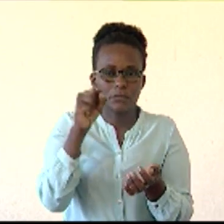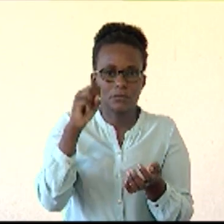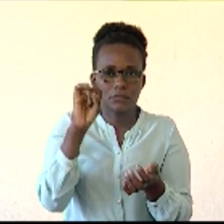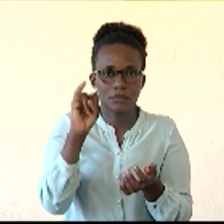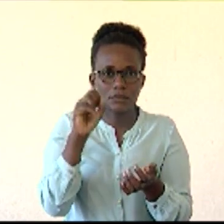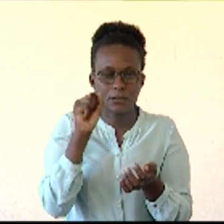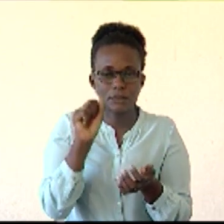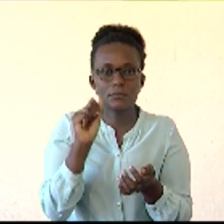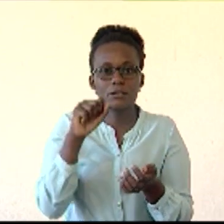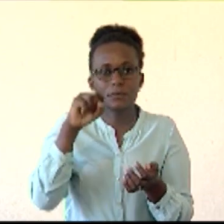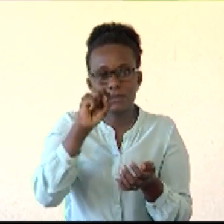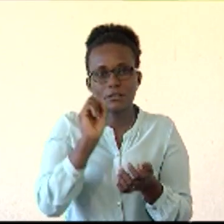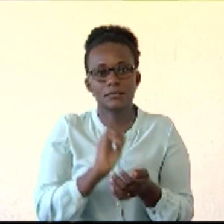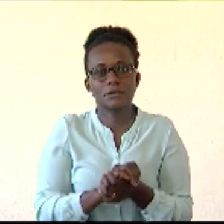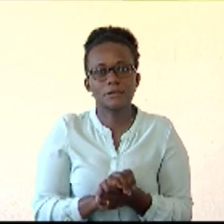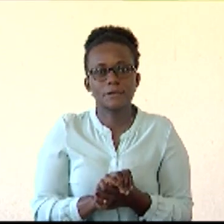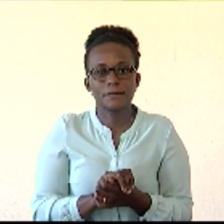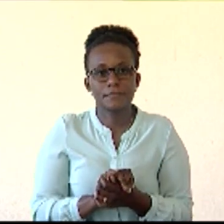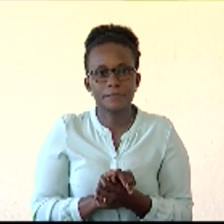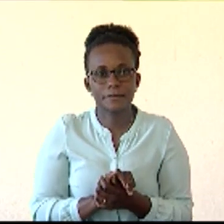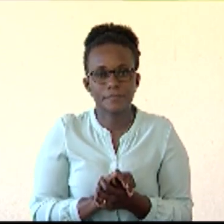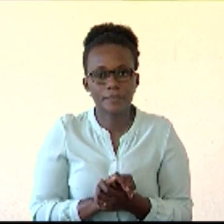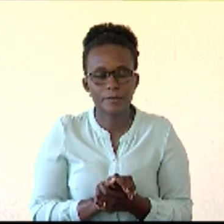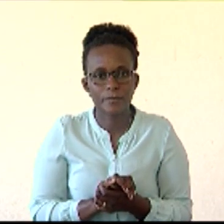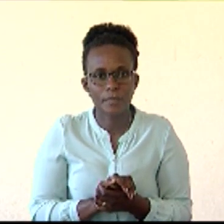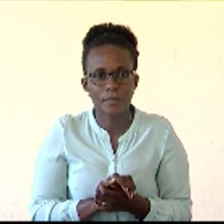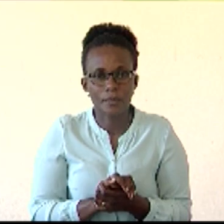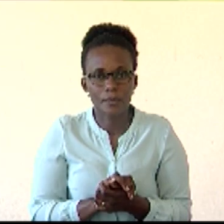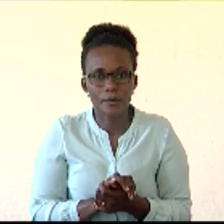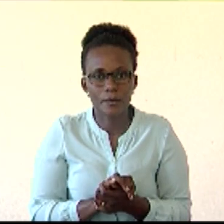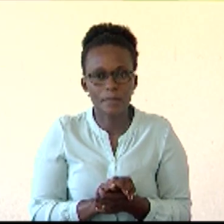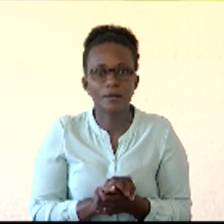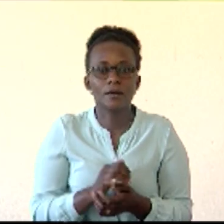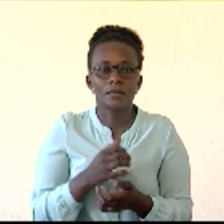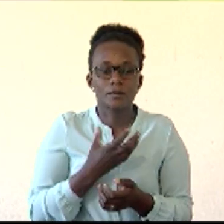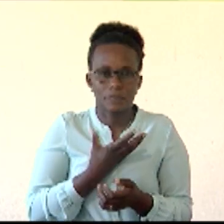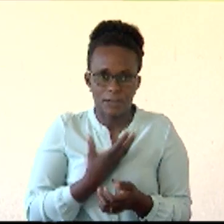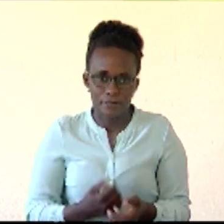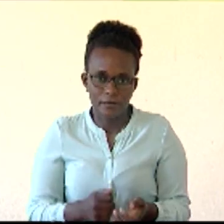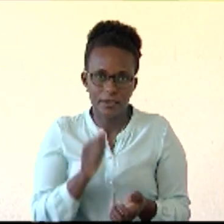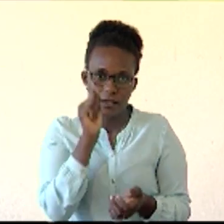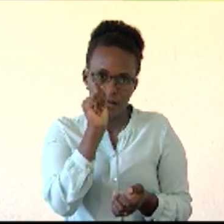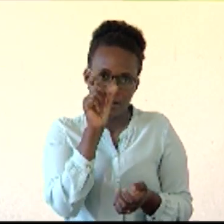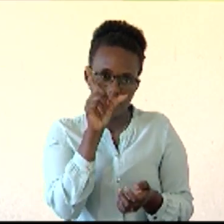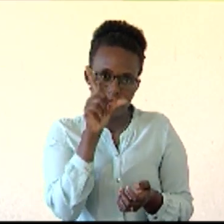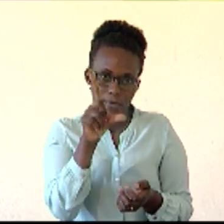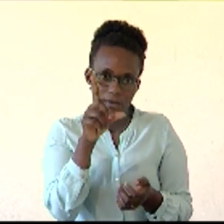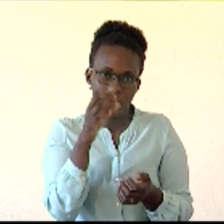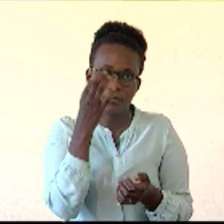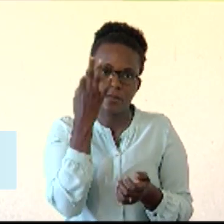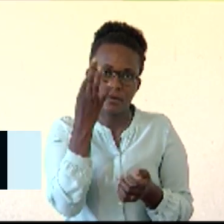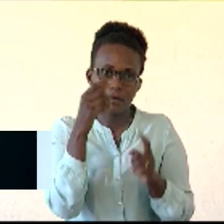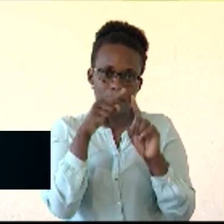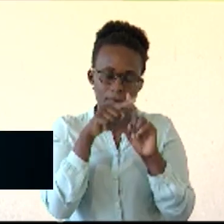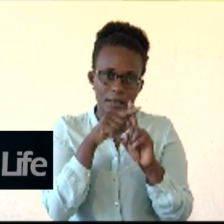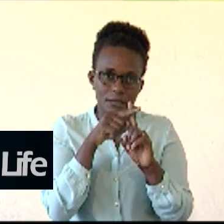accepting electrons. So these are aluminum ions coming from aluminum oxide. So you have the oxide ions at